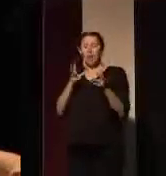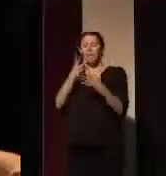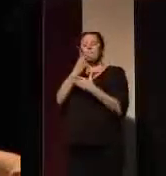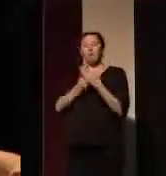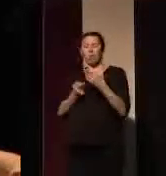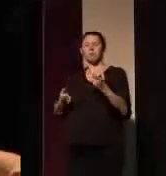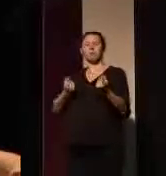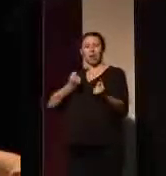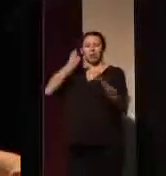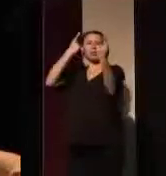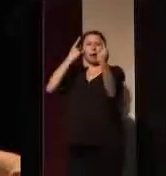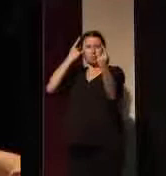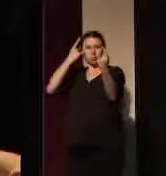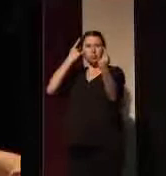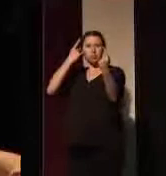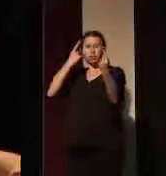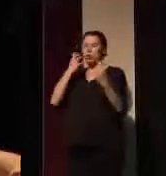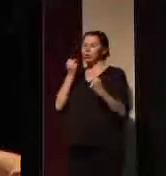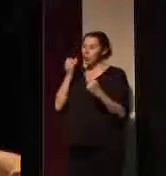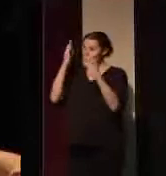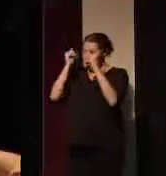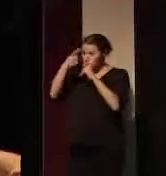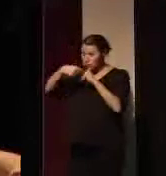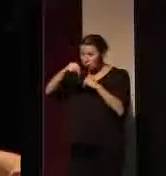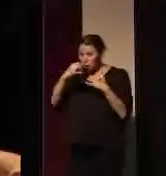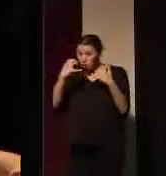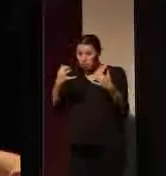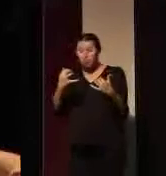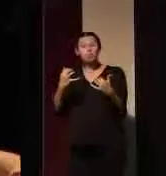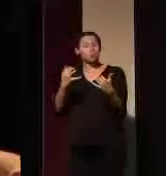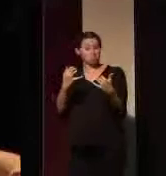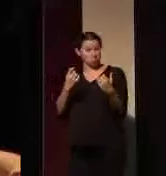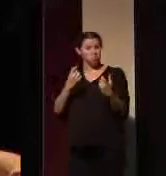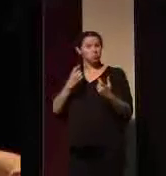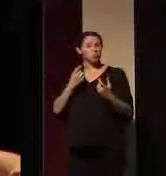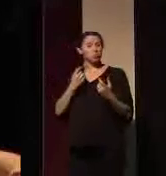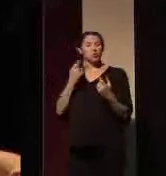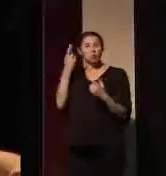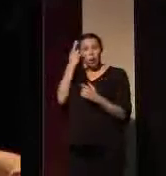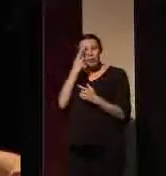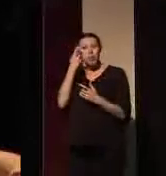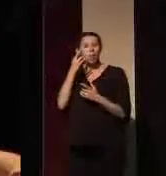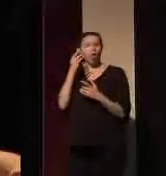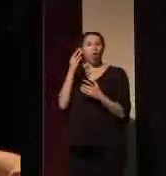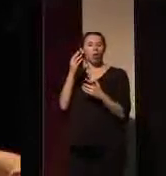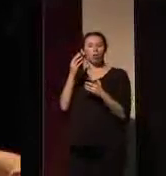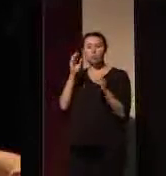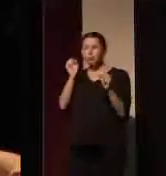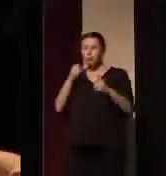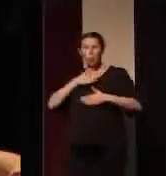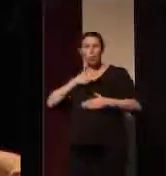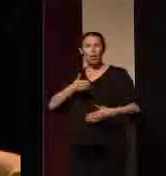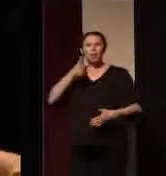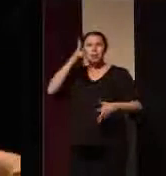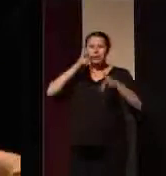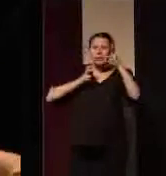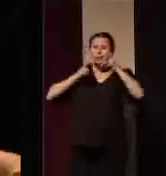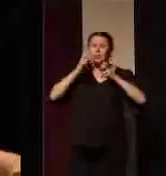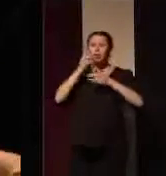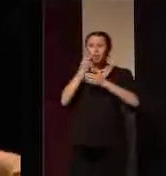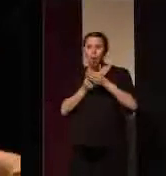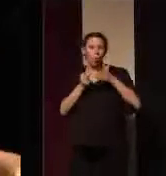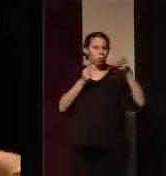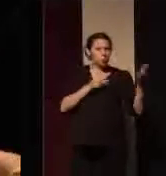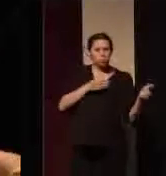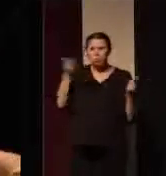in the audience those that are reasonable minded, that are prepared to just kind of listen to both sides, willing to adjust